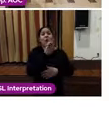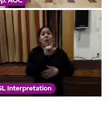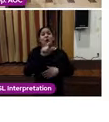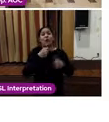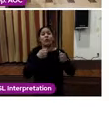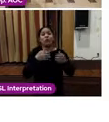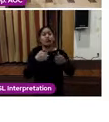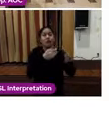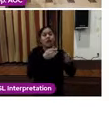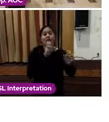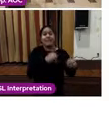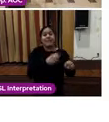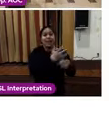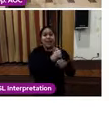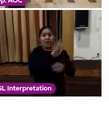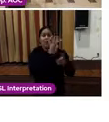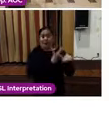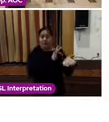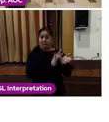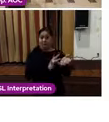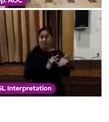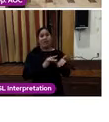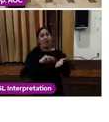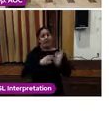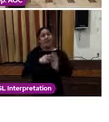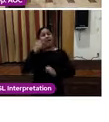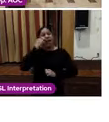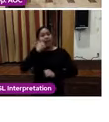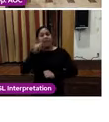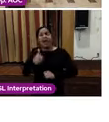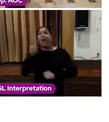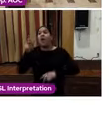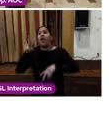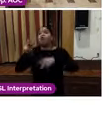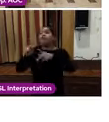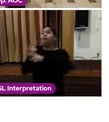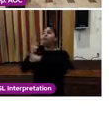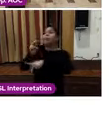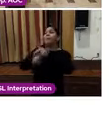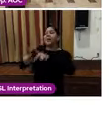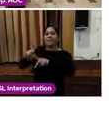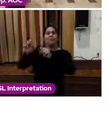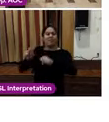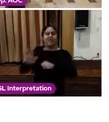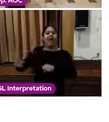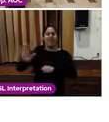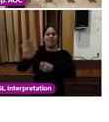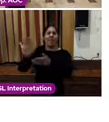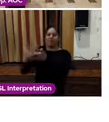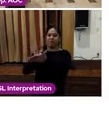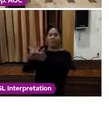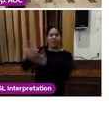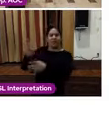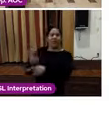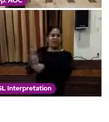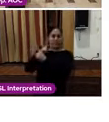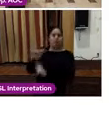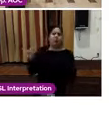everyday people that are caught up in unjust debt schemes can too. And so we showed it to them.